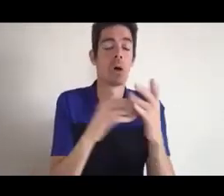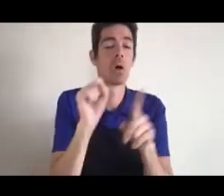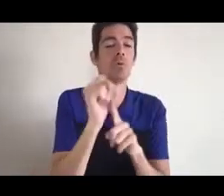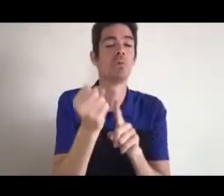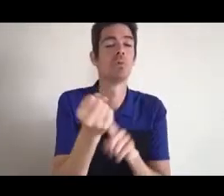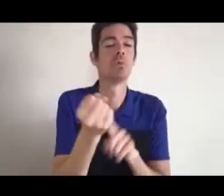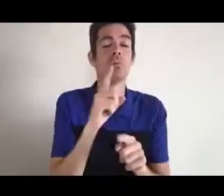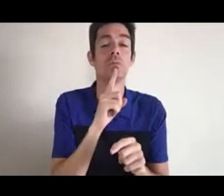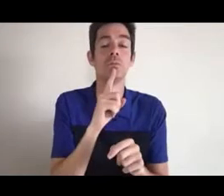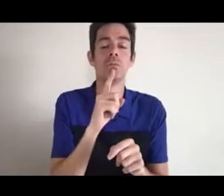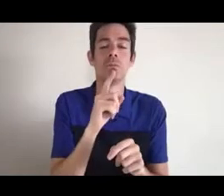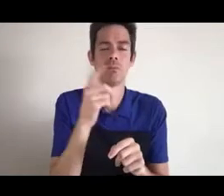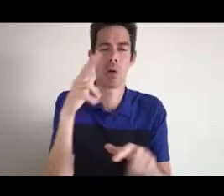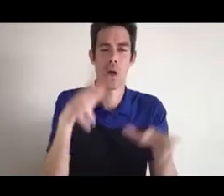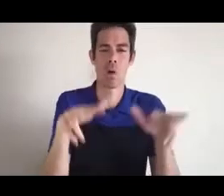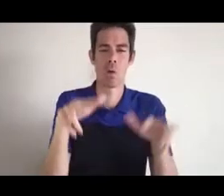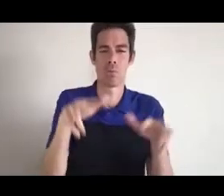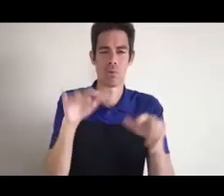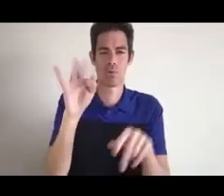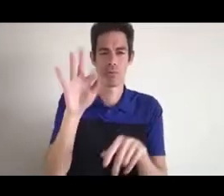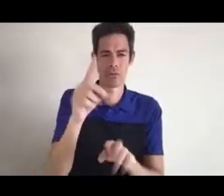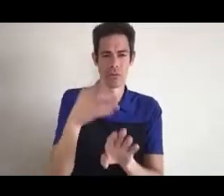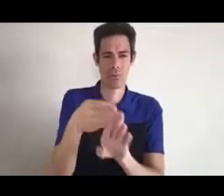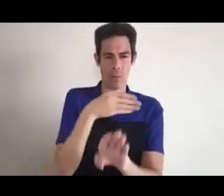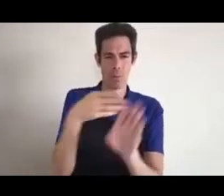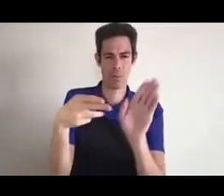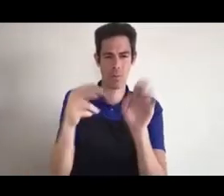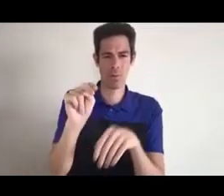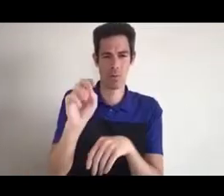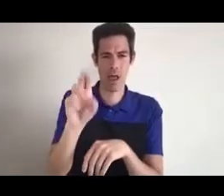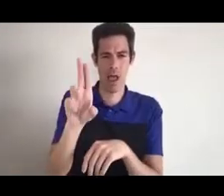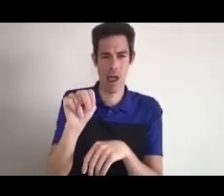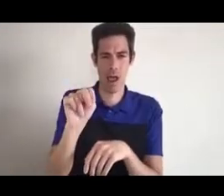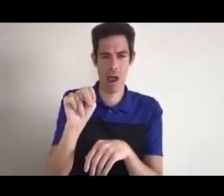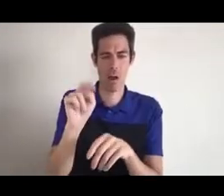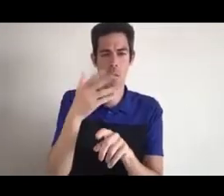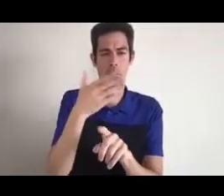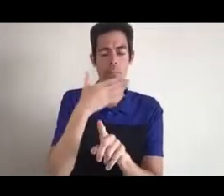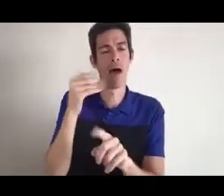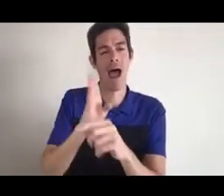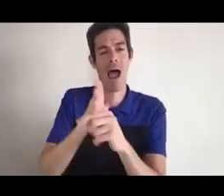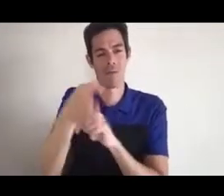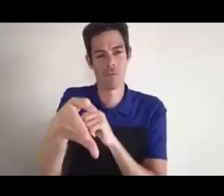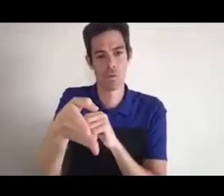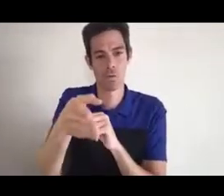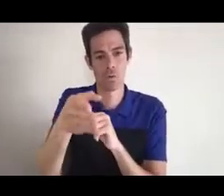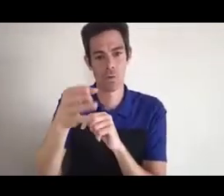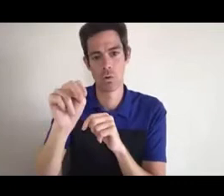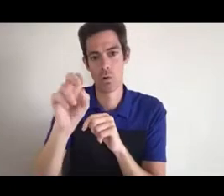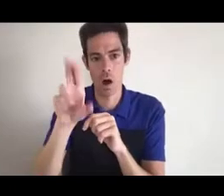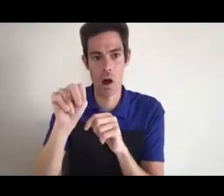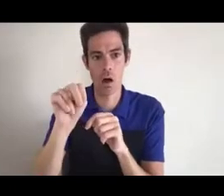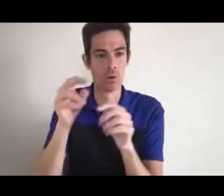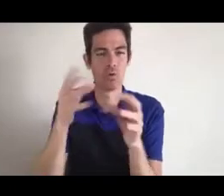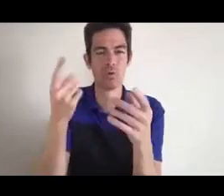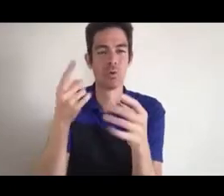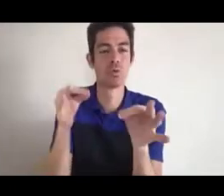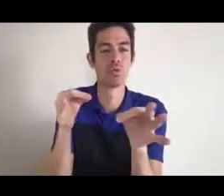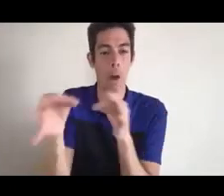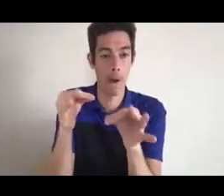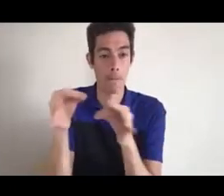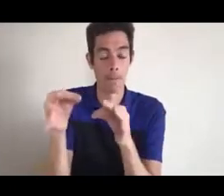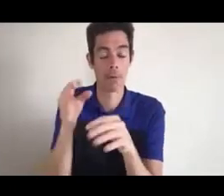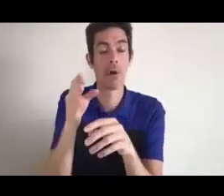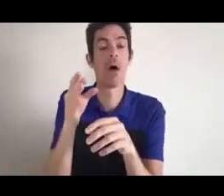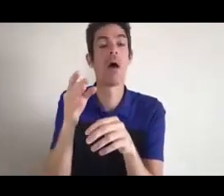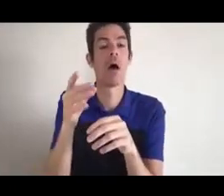And I think in some situations, it can be awkward to do the 3D before the noun. I think